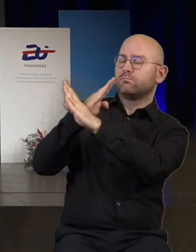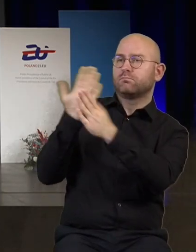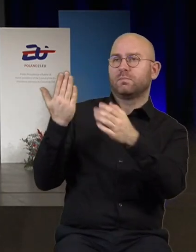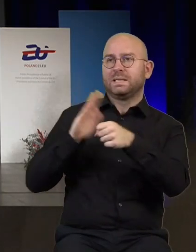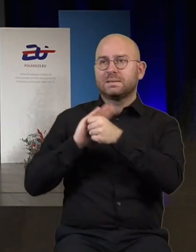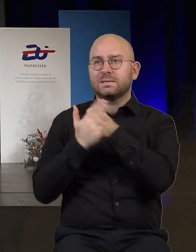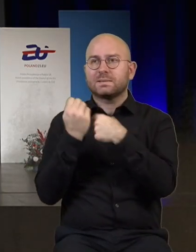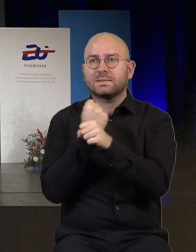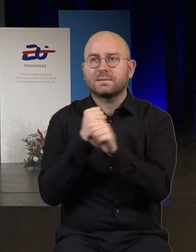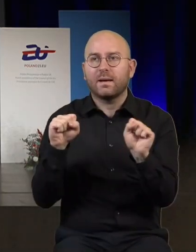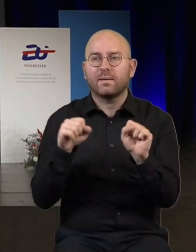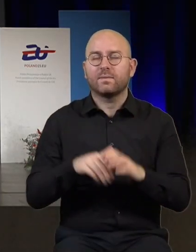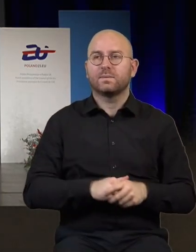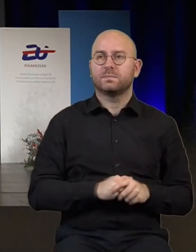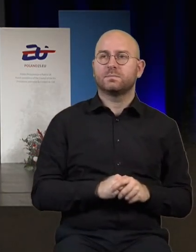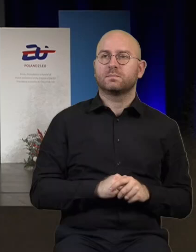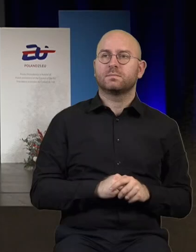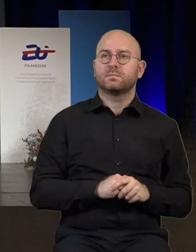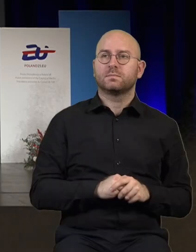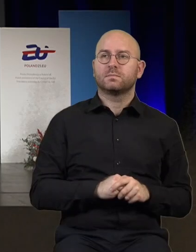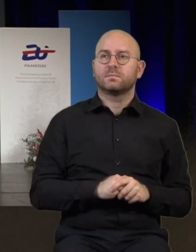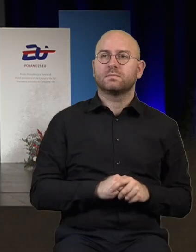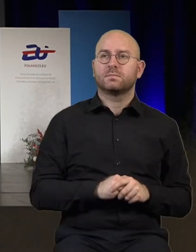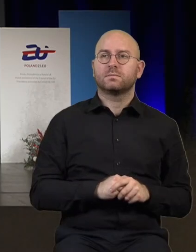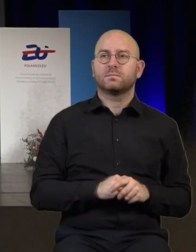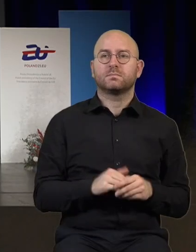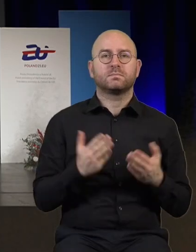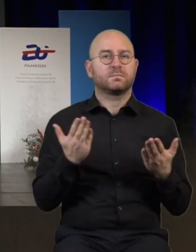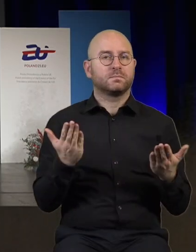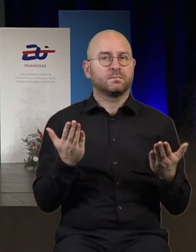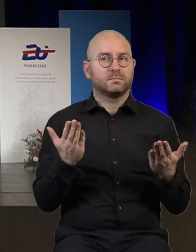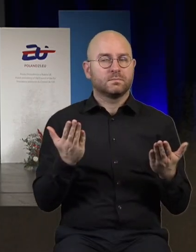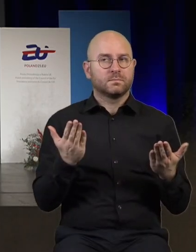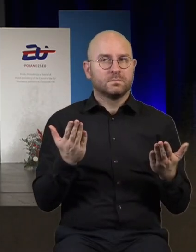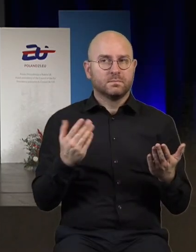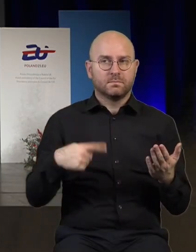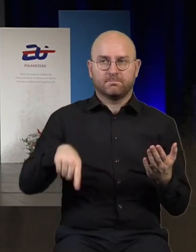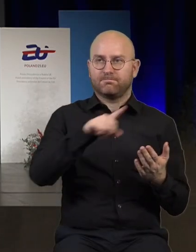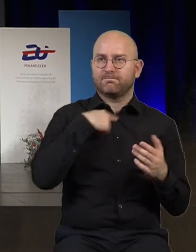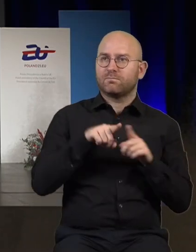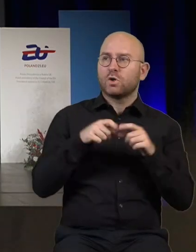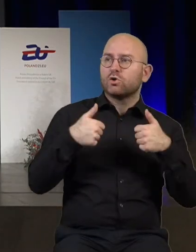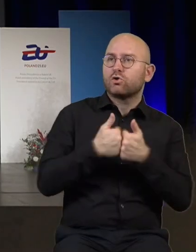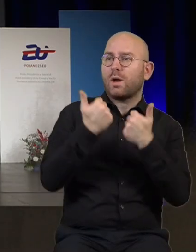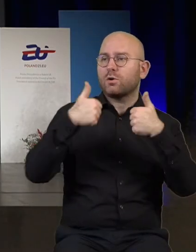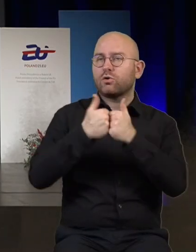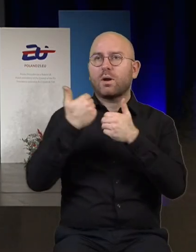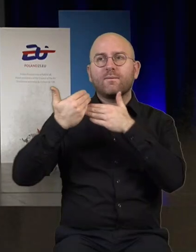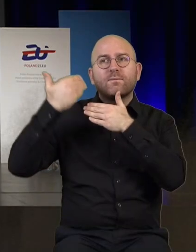What challenges and opportunities in accessing EU funds and generally in merging those two